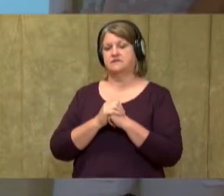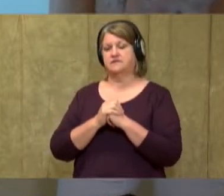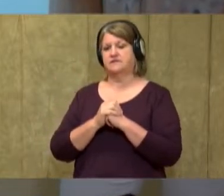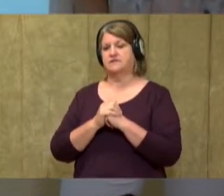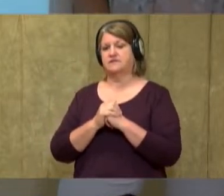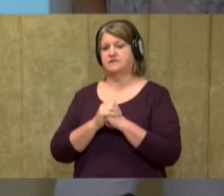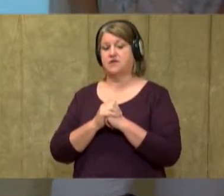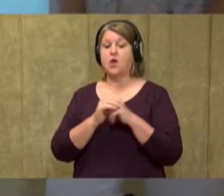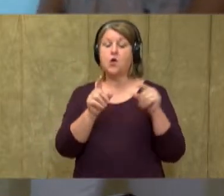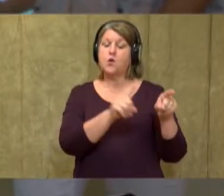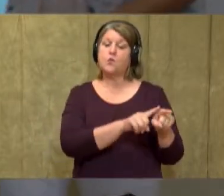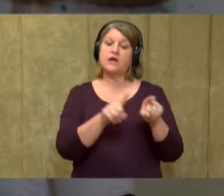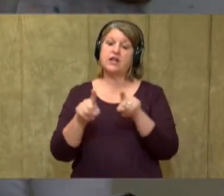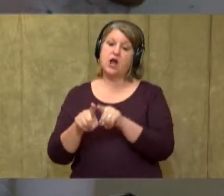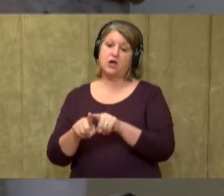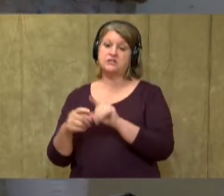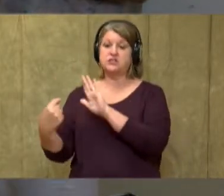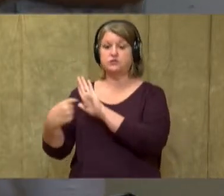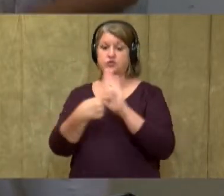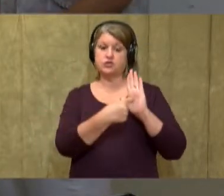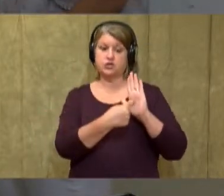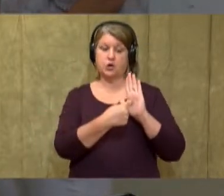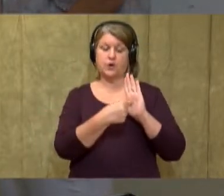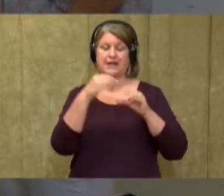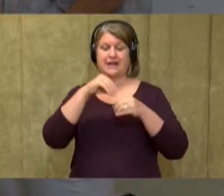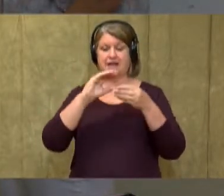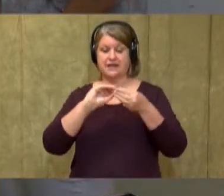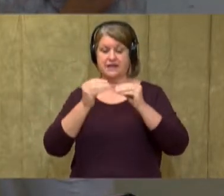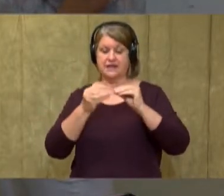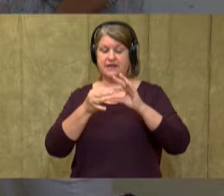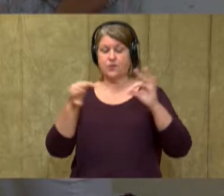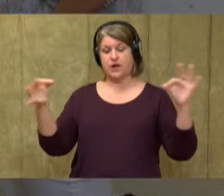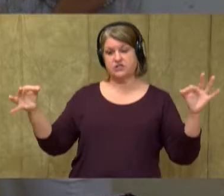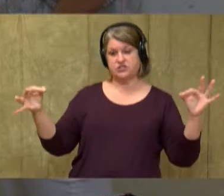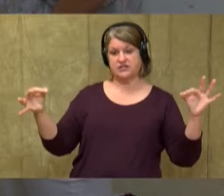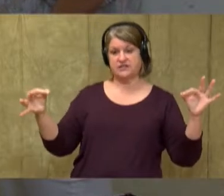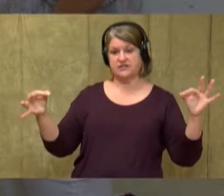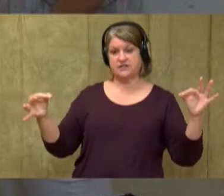We can also show it in an equation. We can say